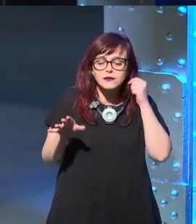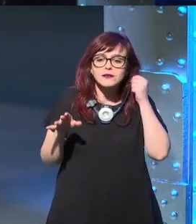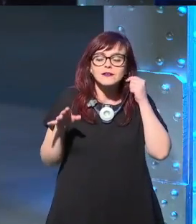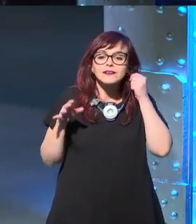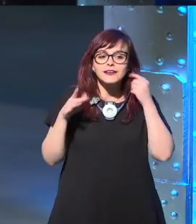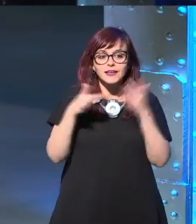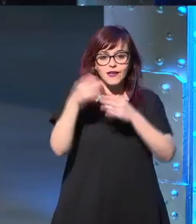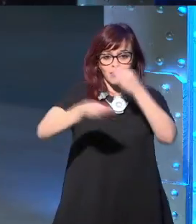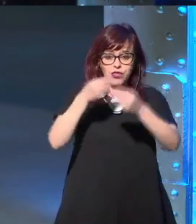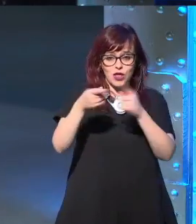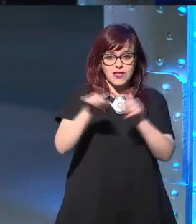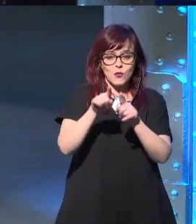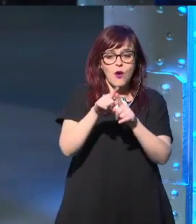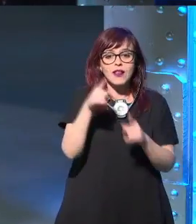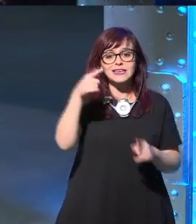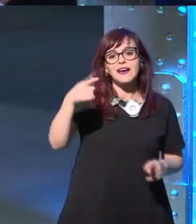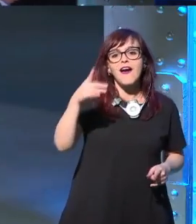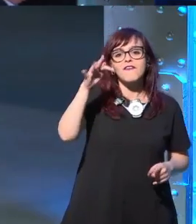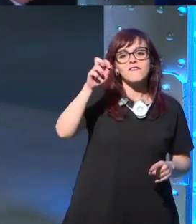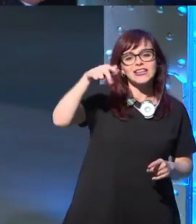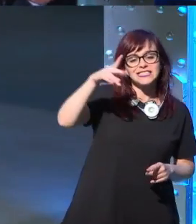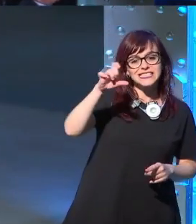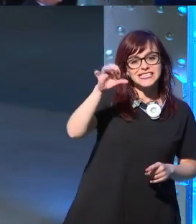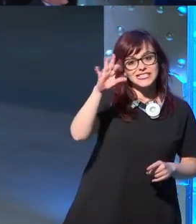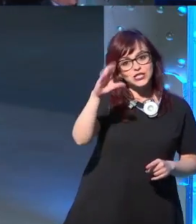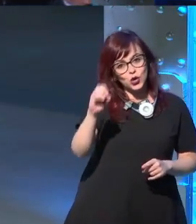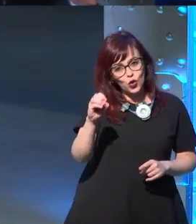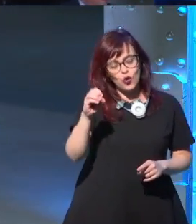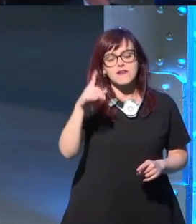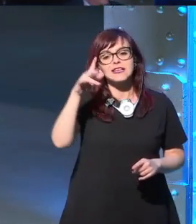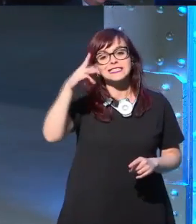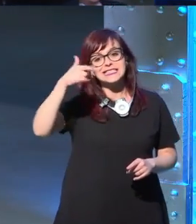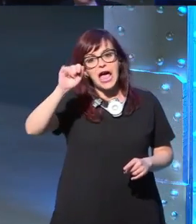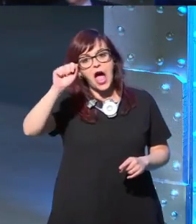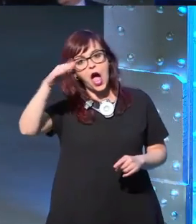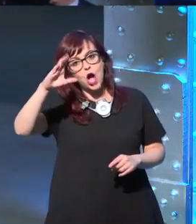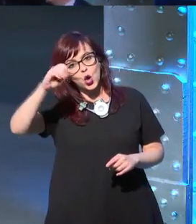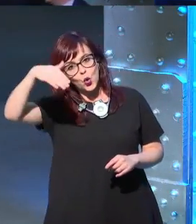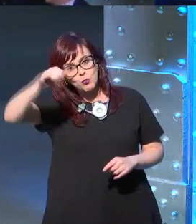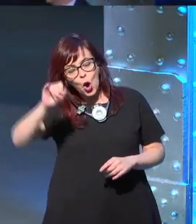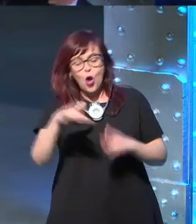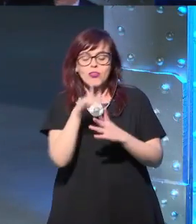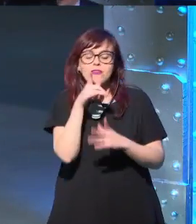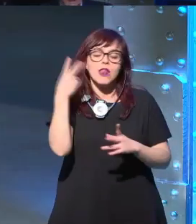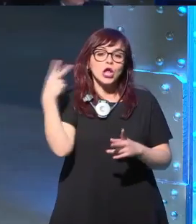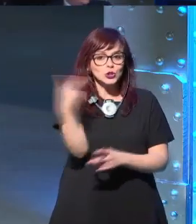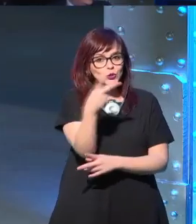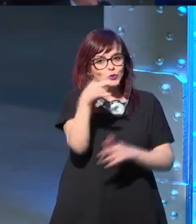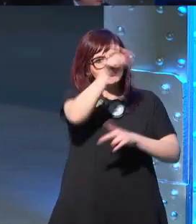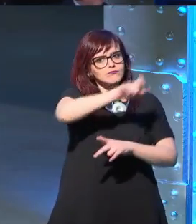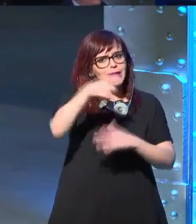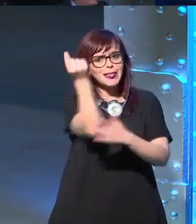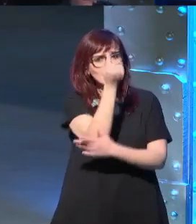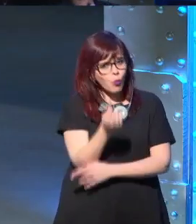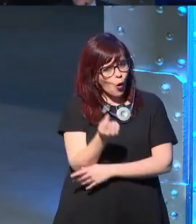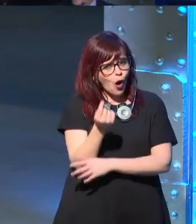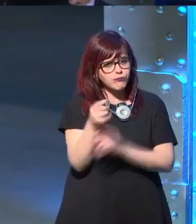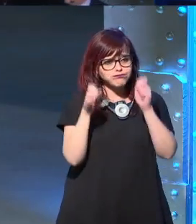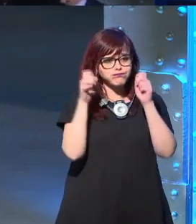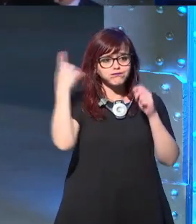wonderful scene in the notebooks where they have a dinner at Giacomo d'Andrea's house right when they get back